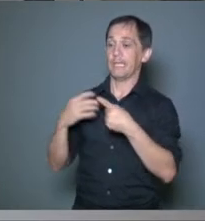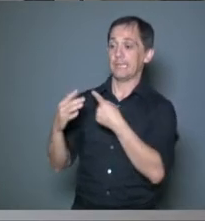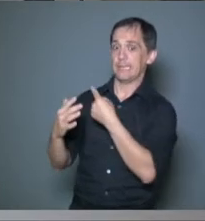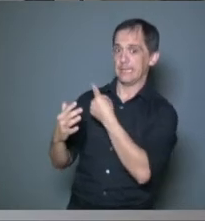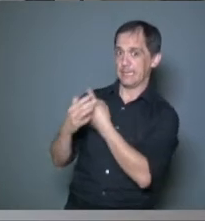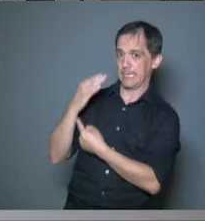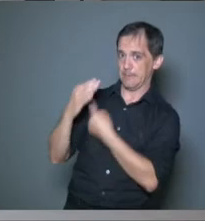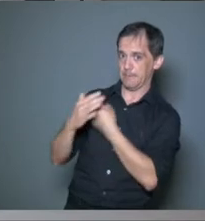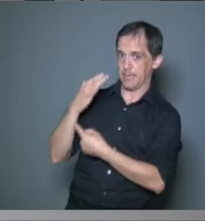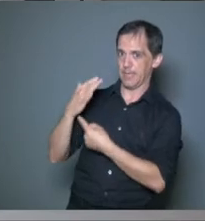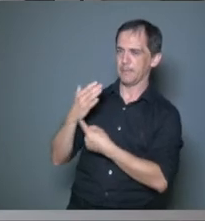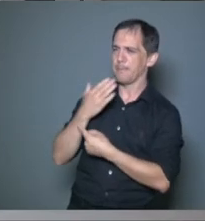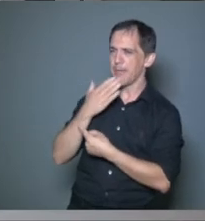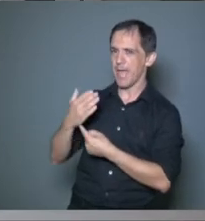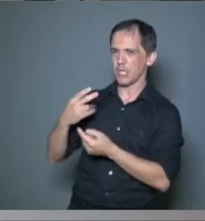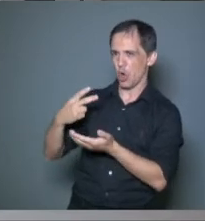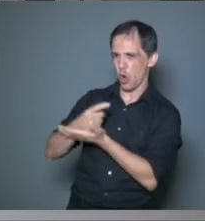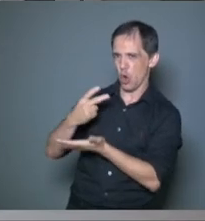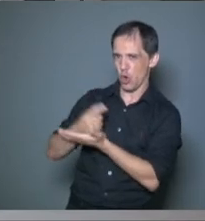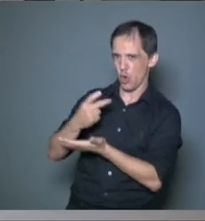you understand that demand